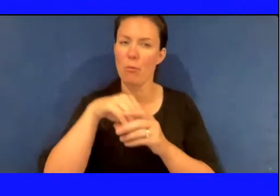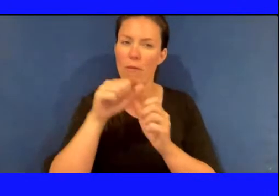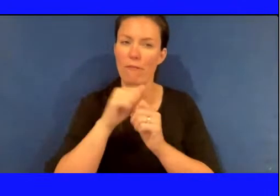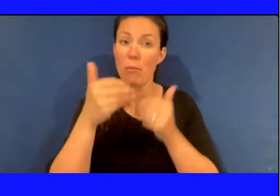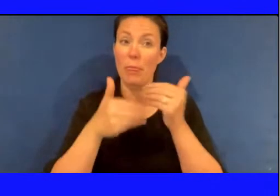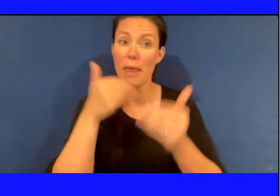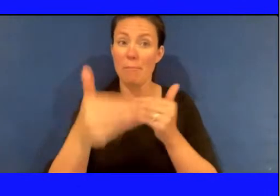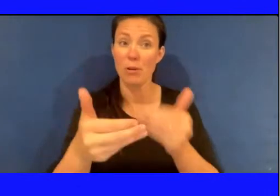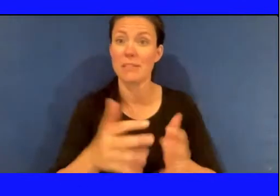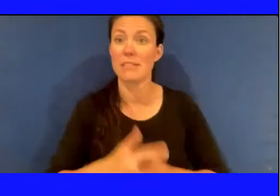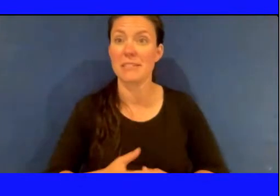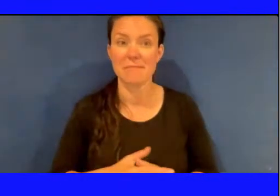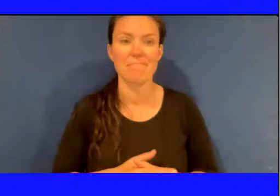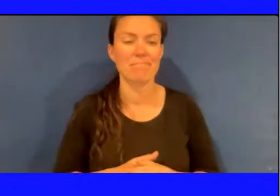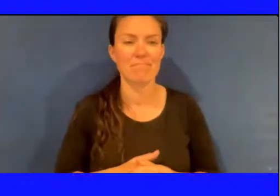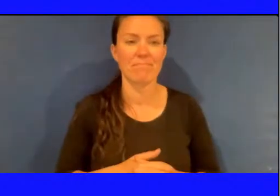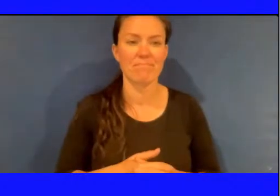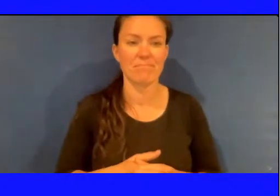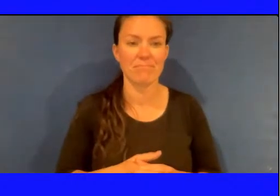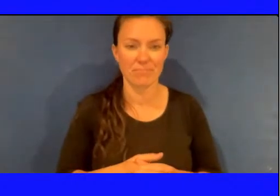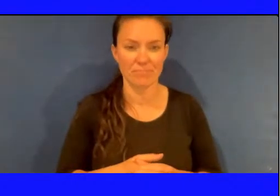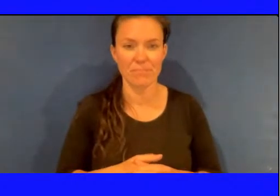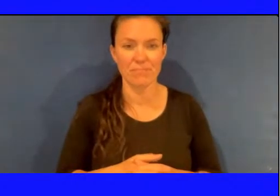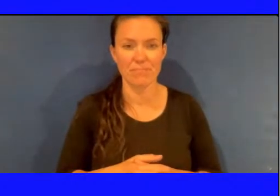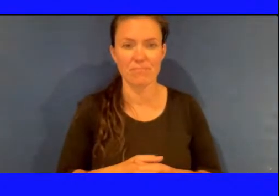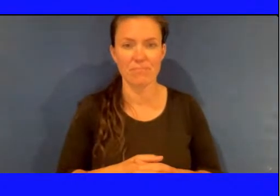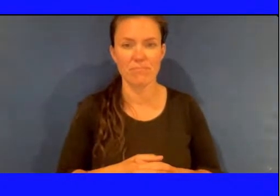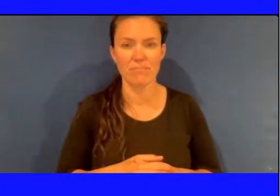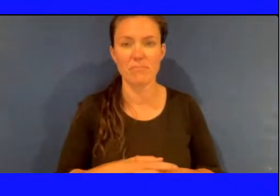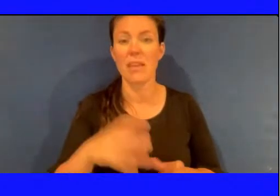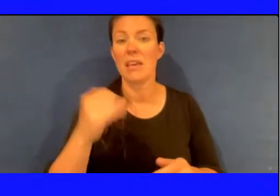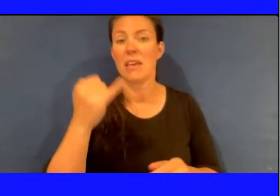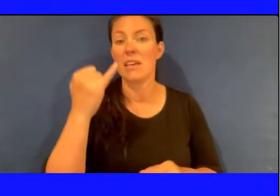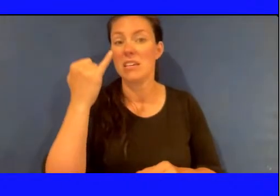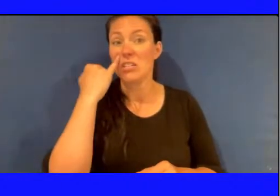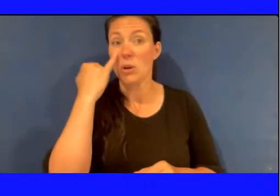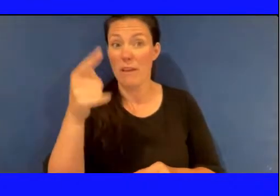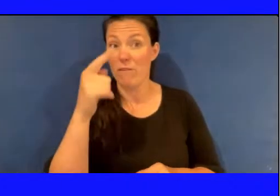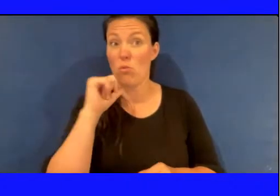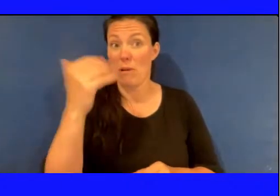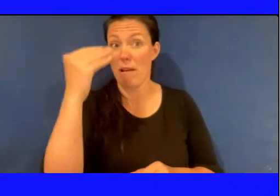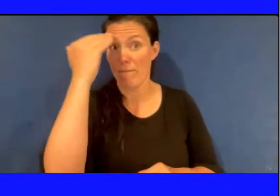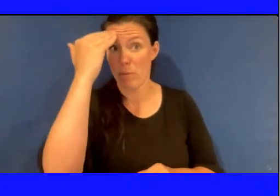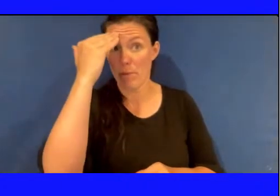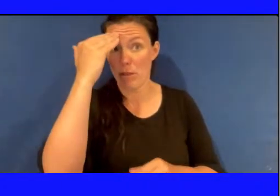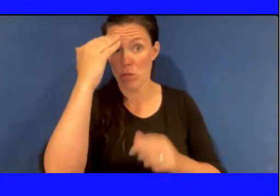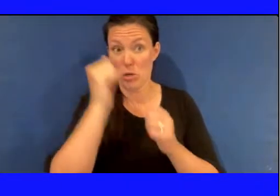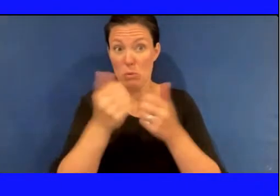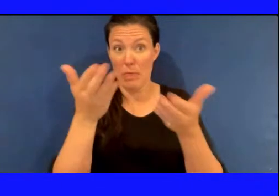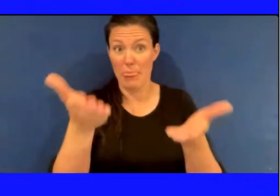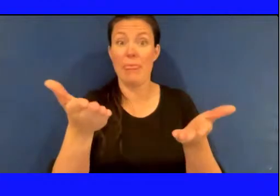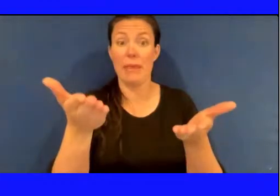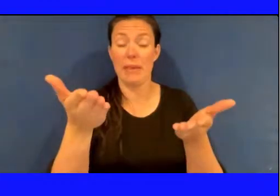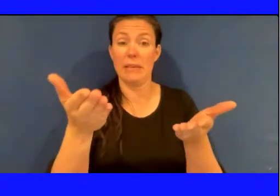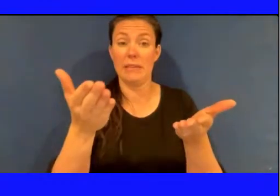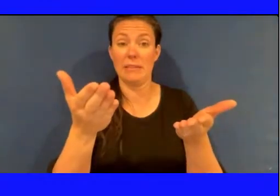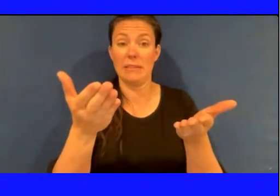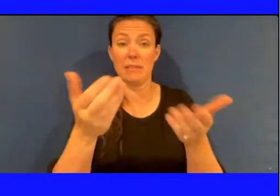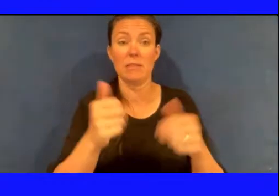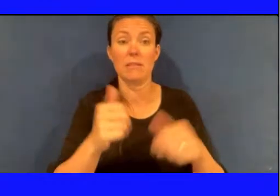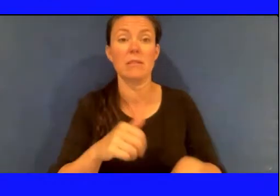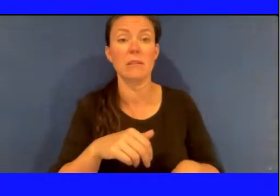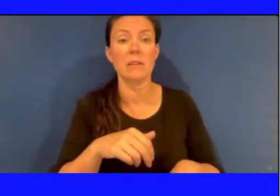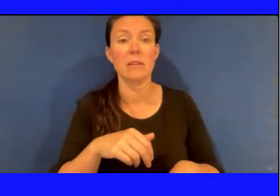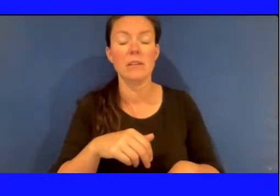please. So for those of you who don't spend a lot of time right here, or in the south, not right here, but almost right